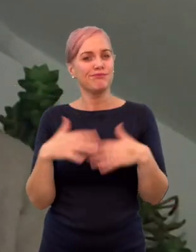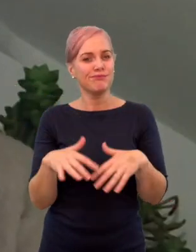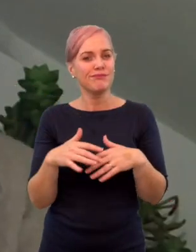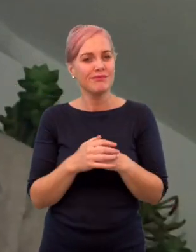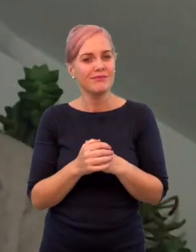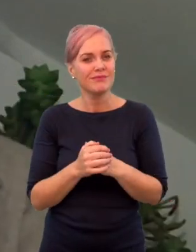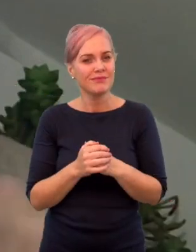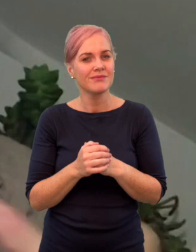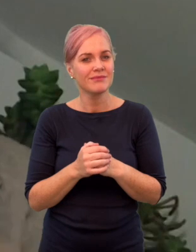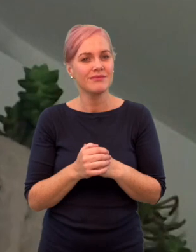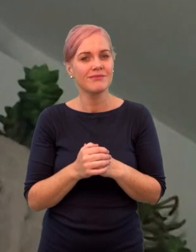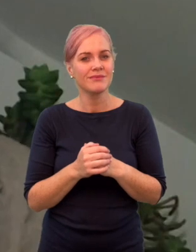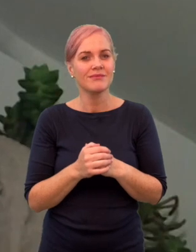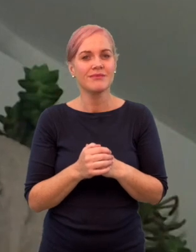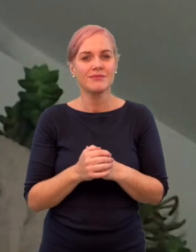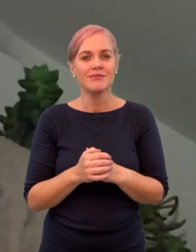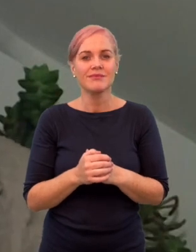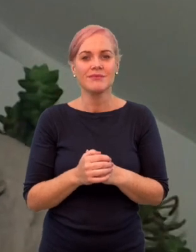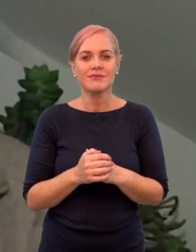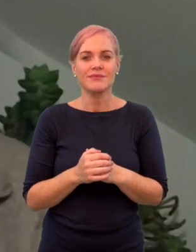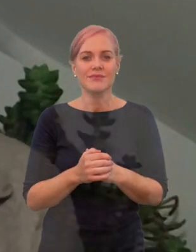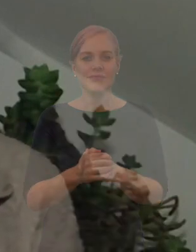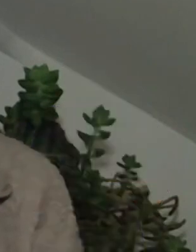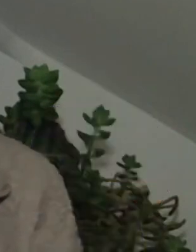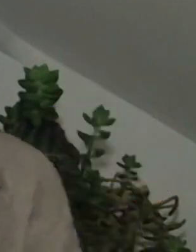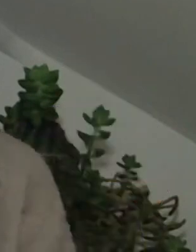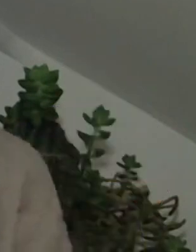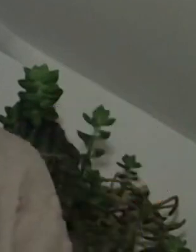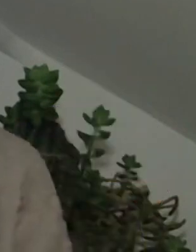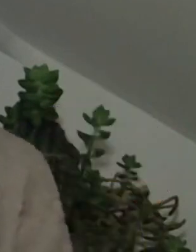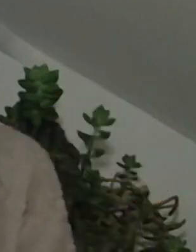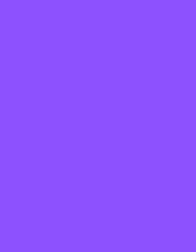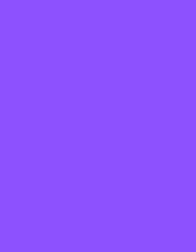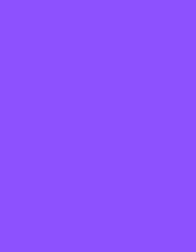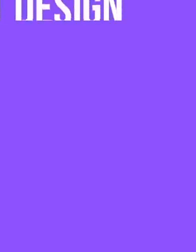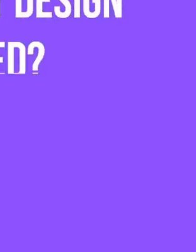to that in a sort of abstracted way. Um, yeah.